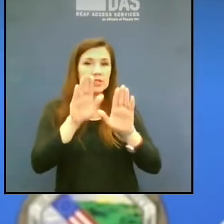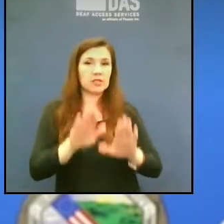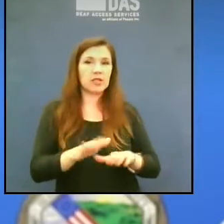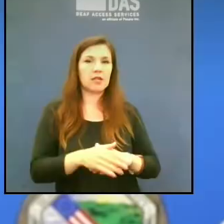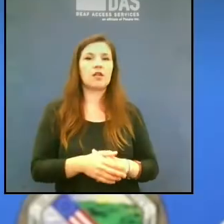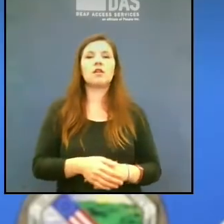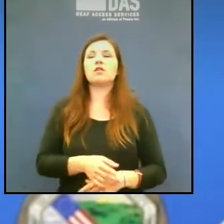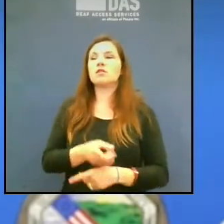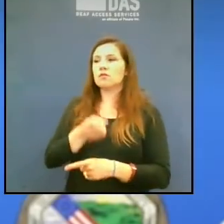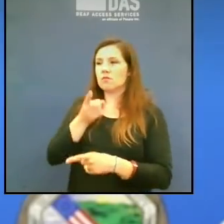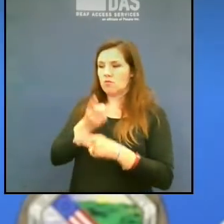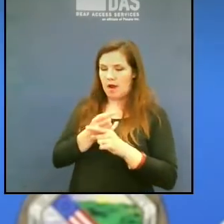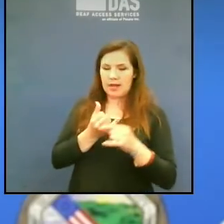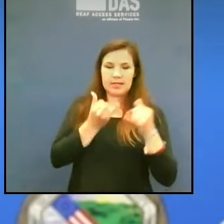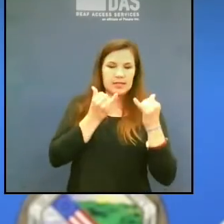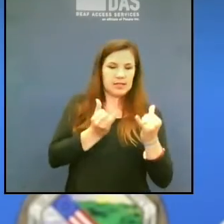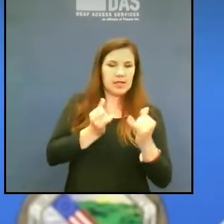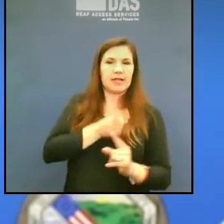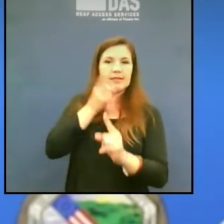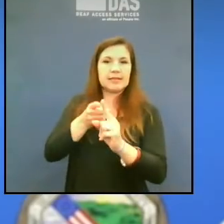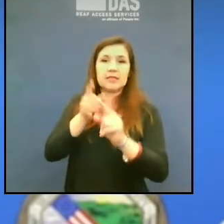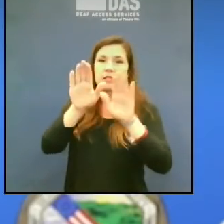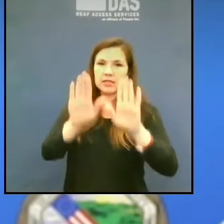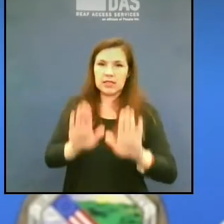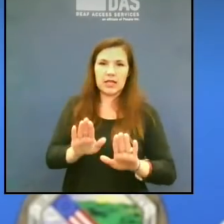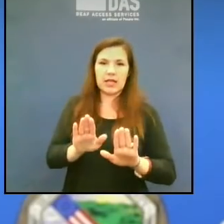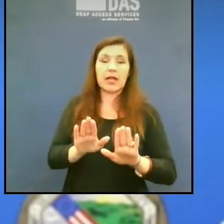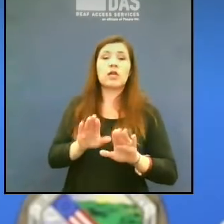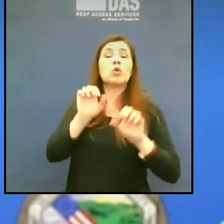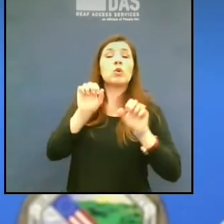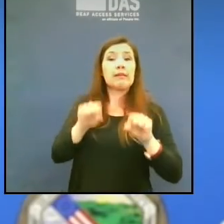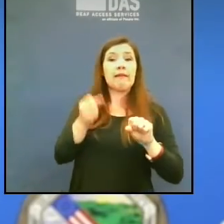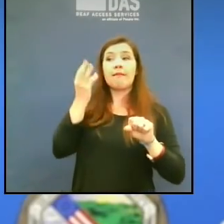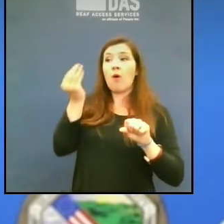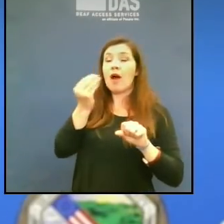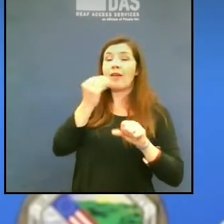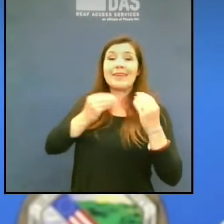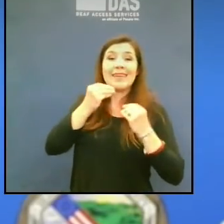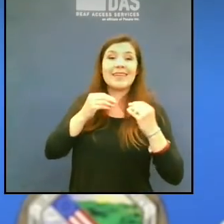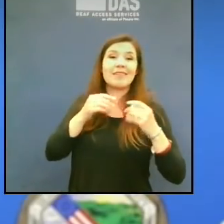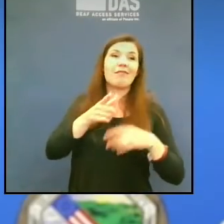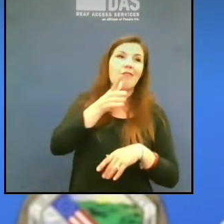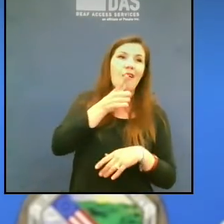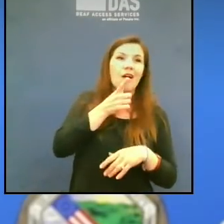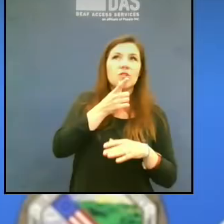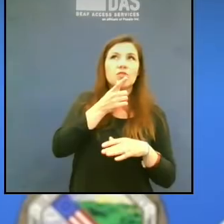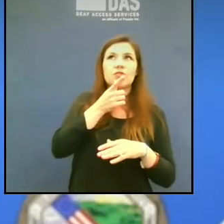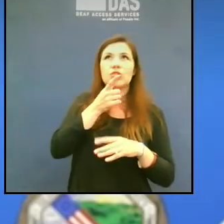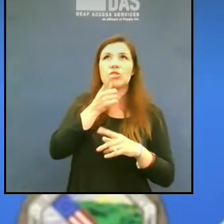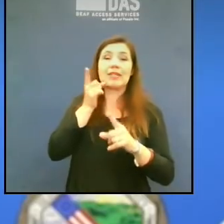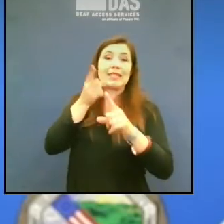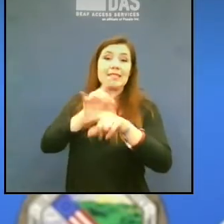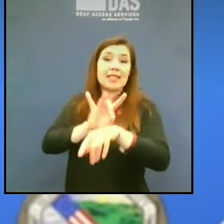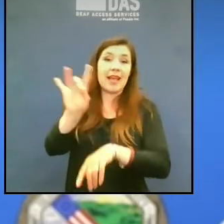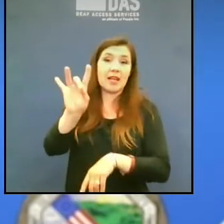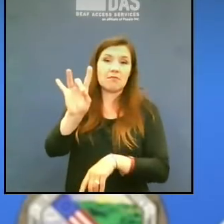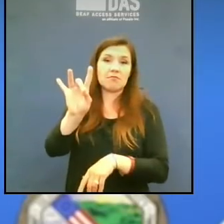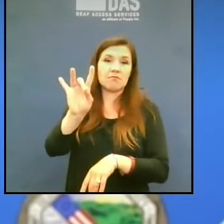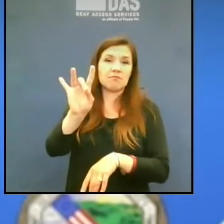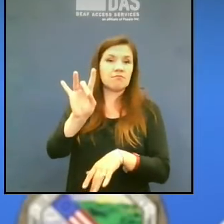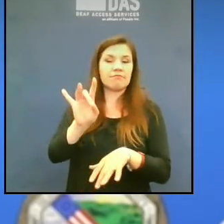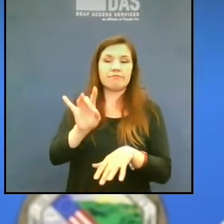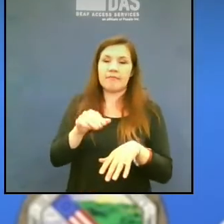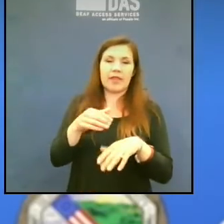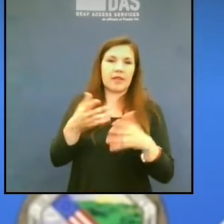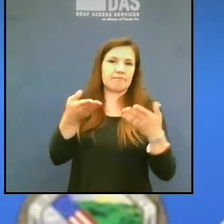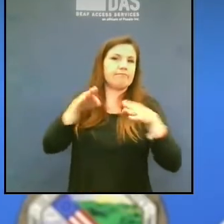tonight through Sunday. So they could do outdoor dining during the lunch hours or I guess through 8 o'clock, but really